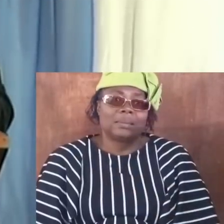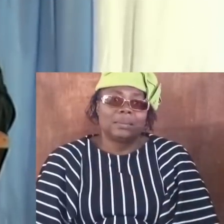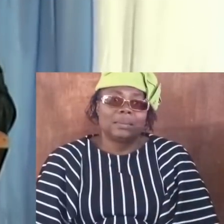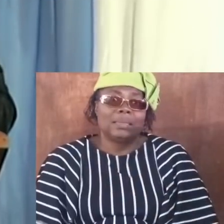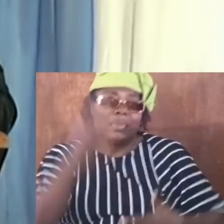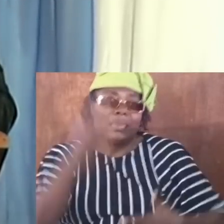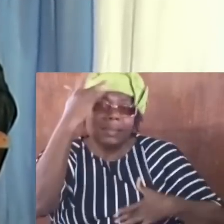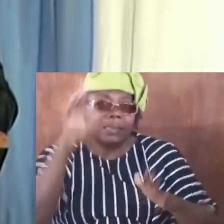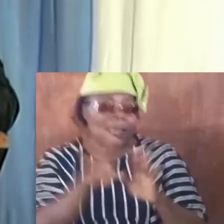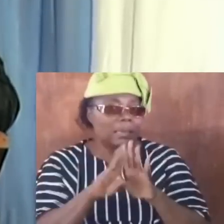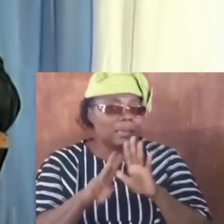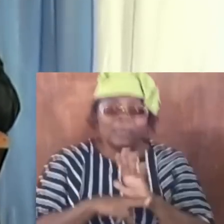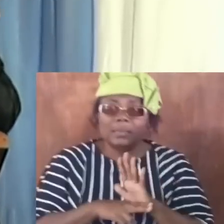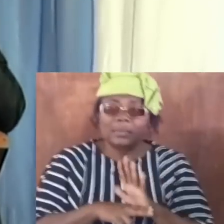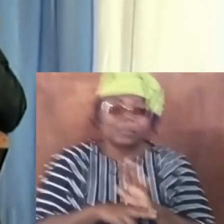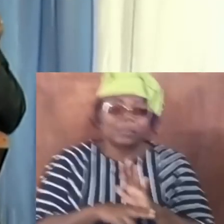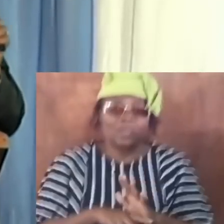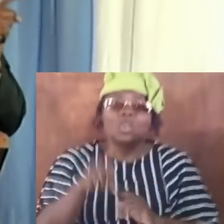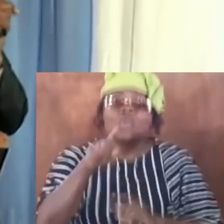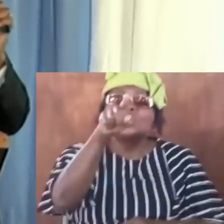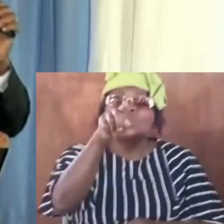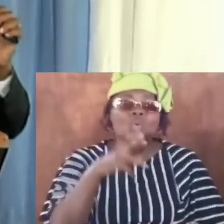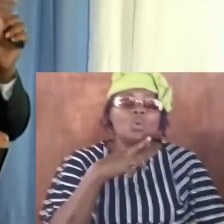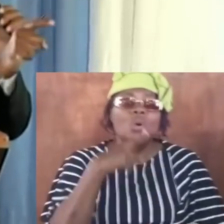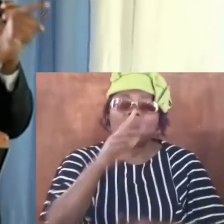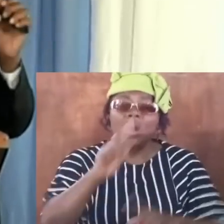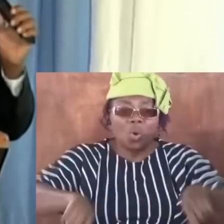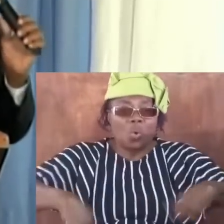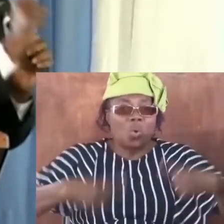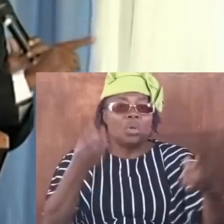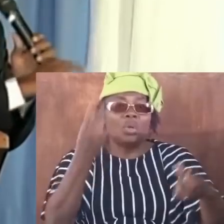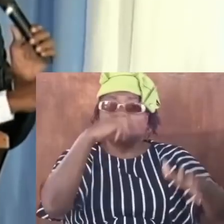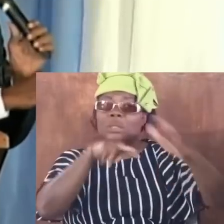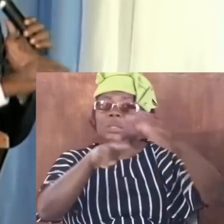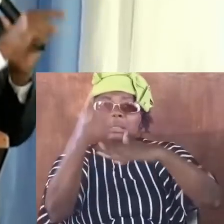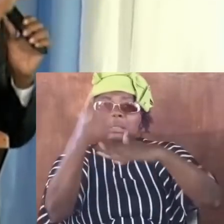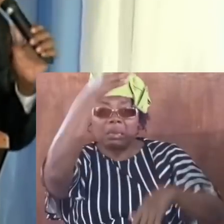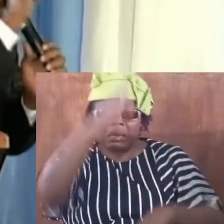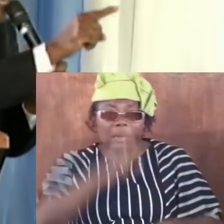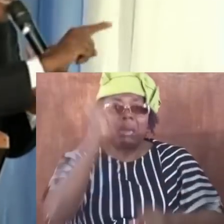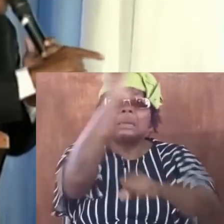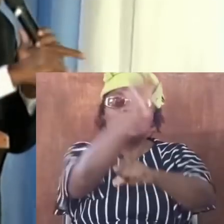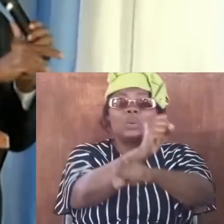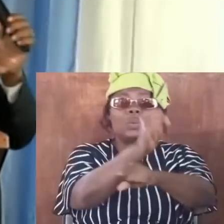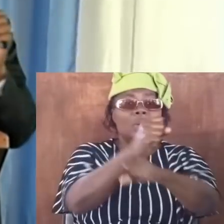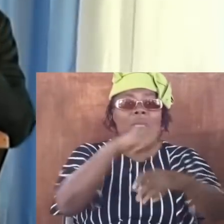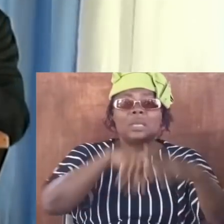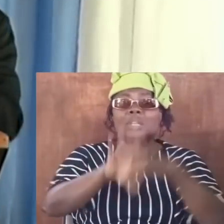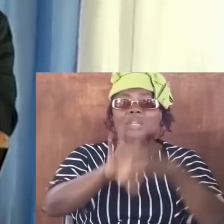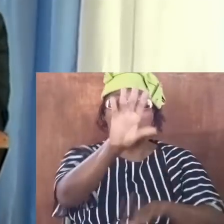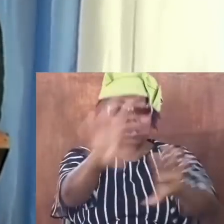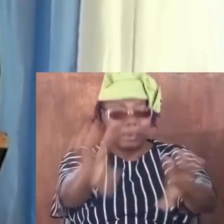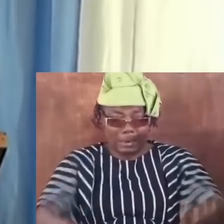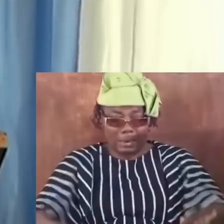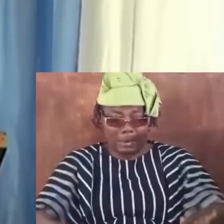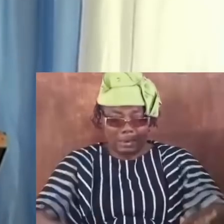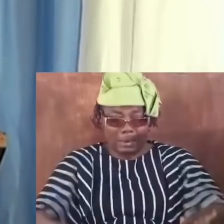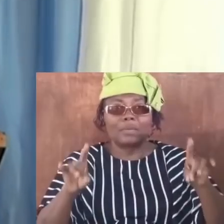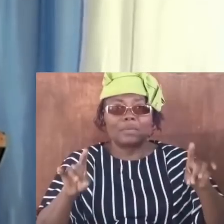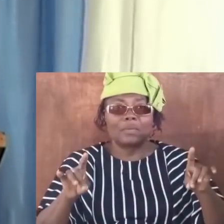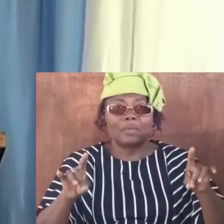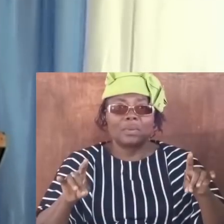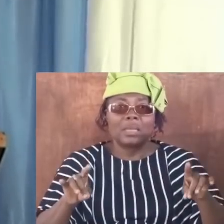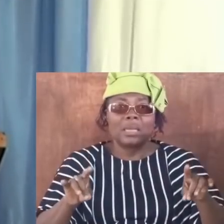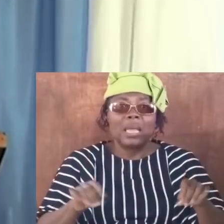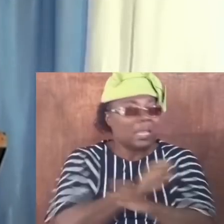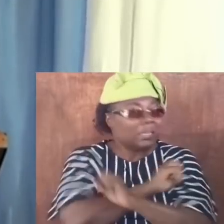year, you are going to see God at work in your life like never